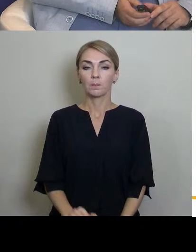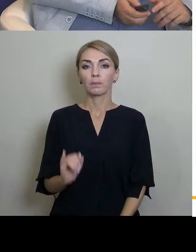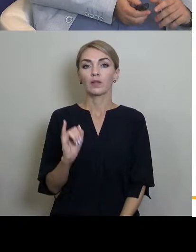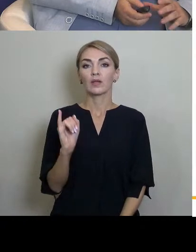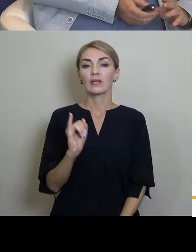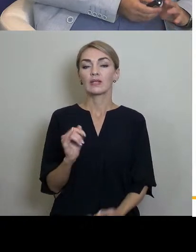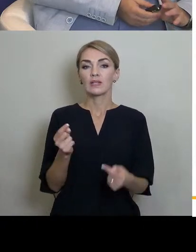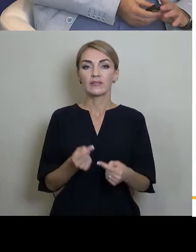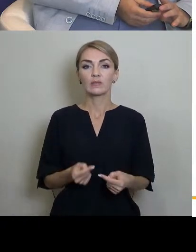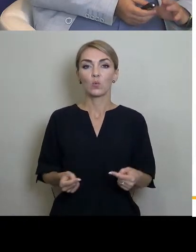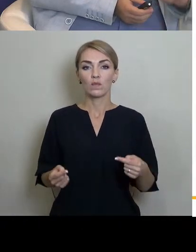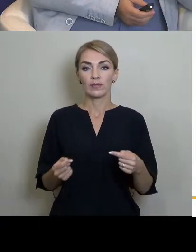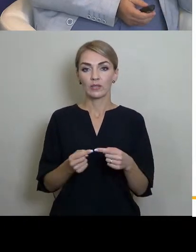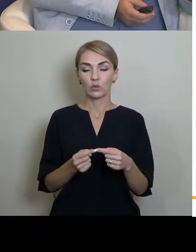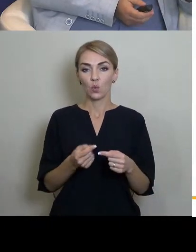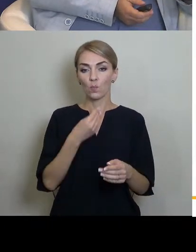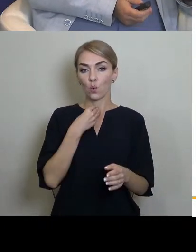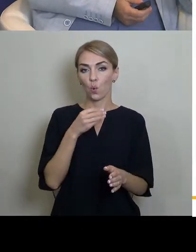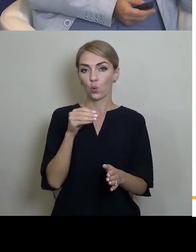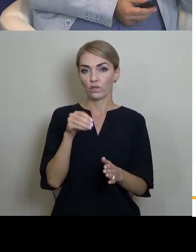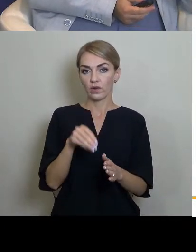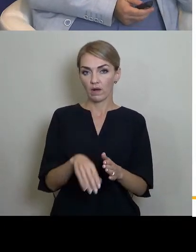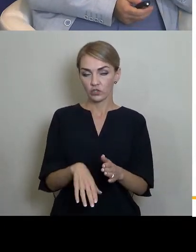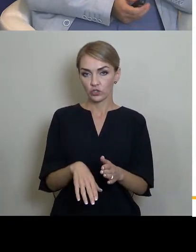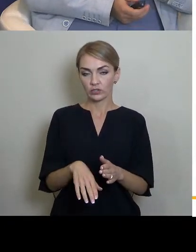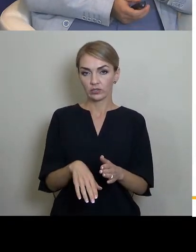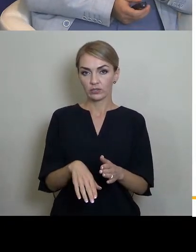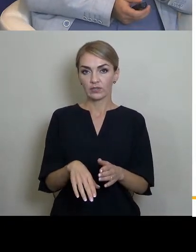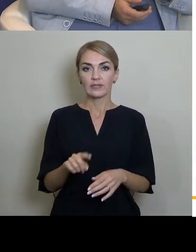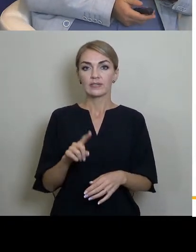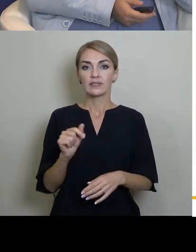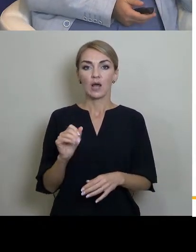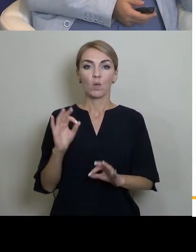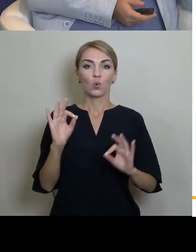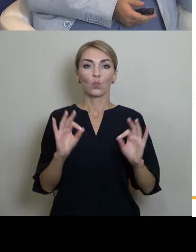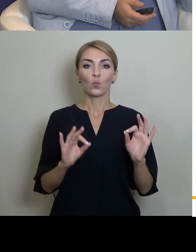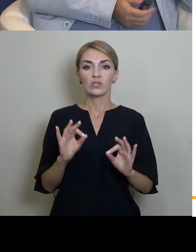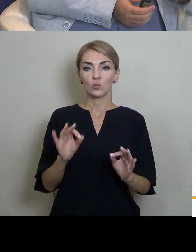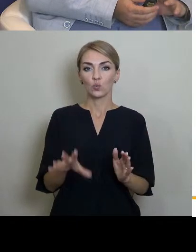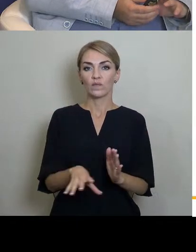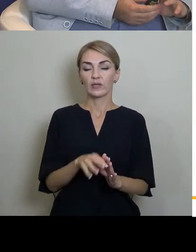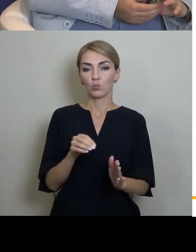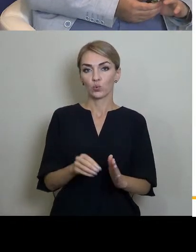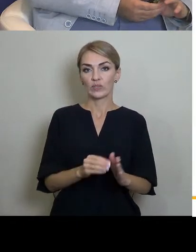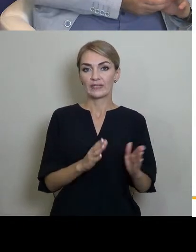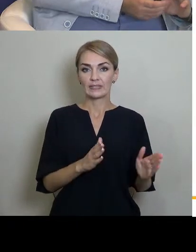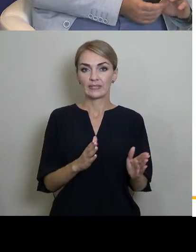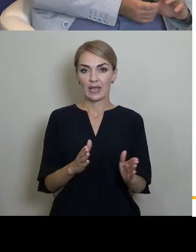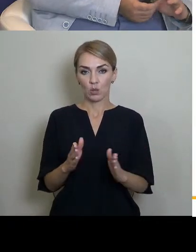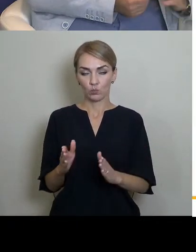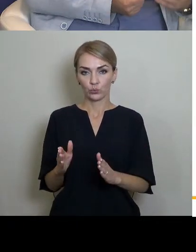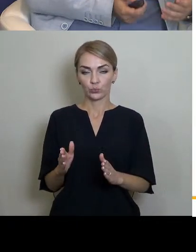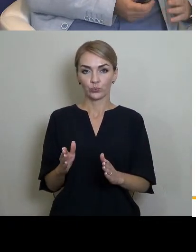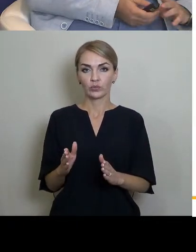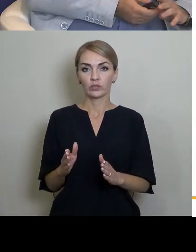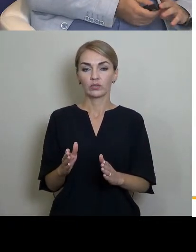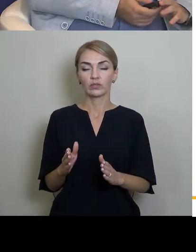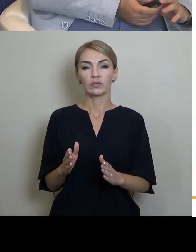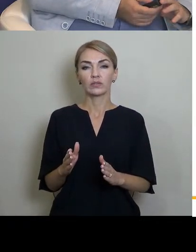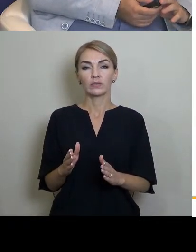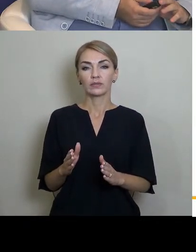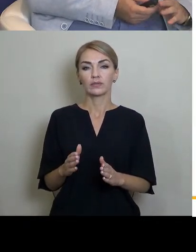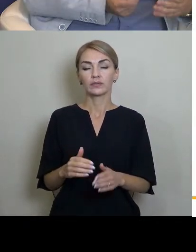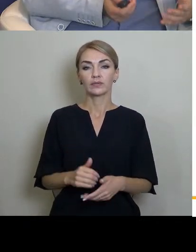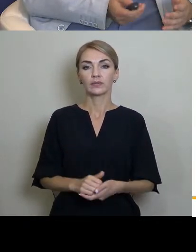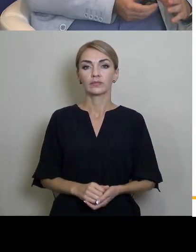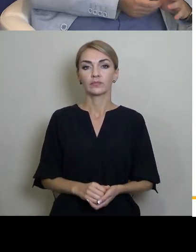And after the voters are voting in accordance with this